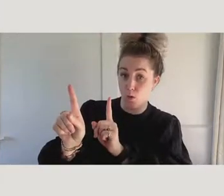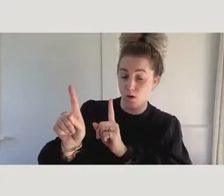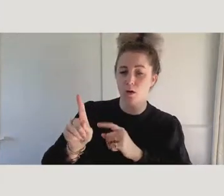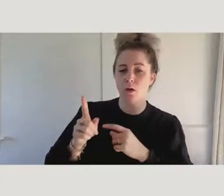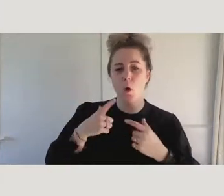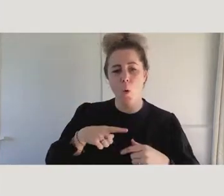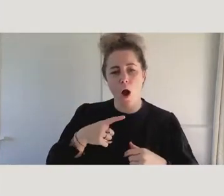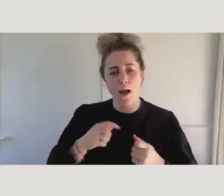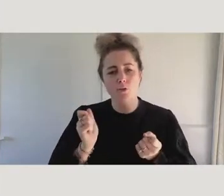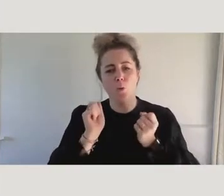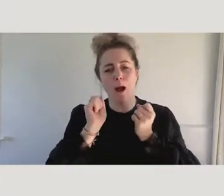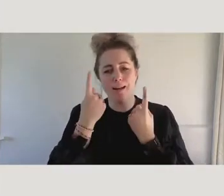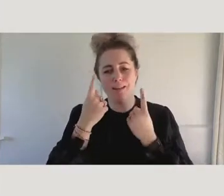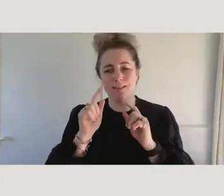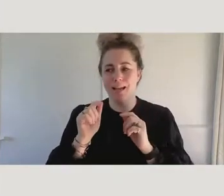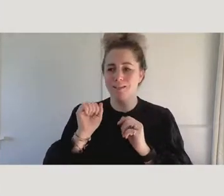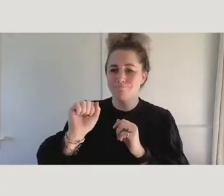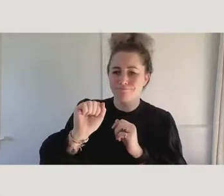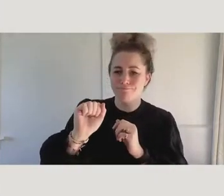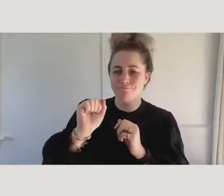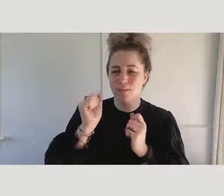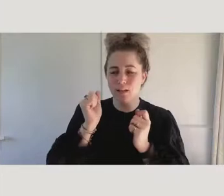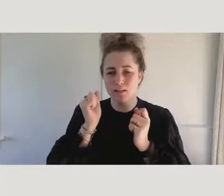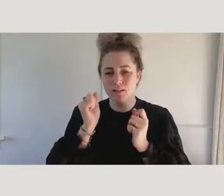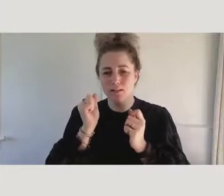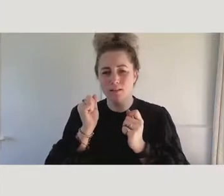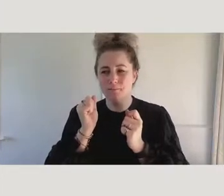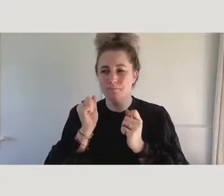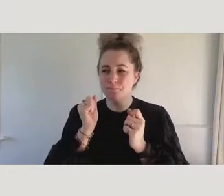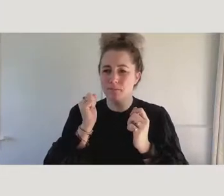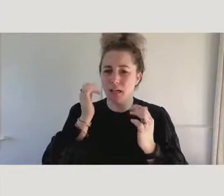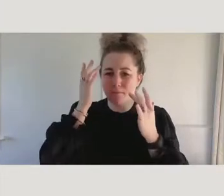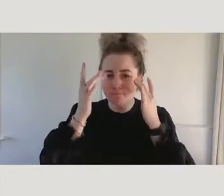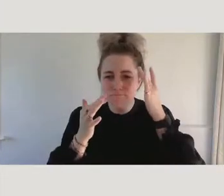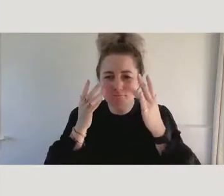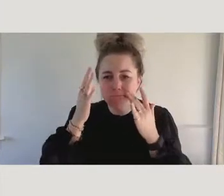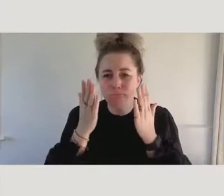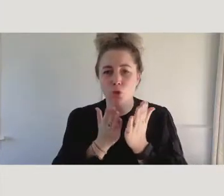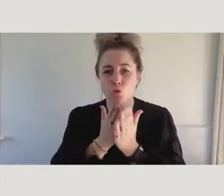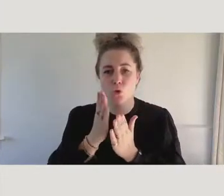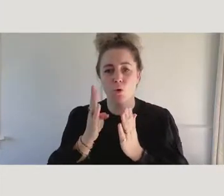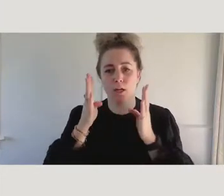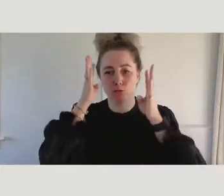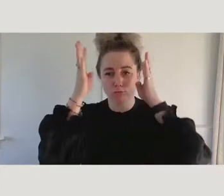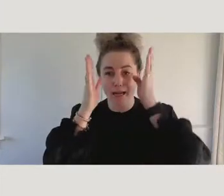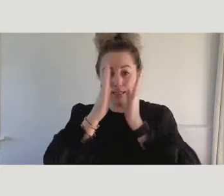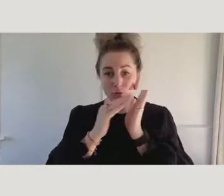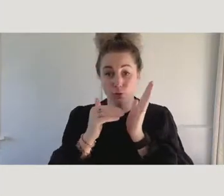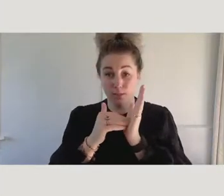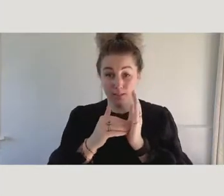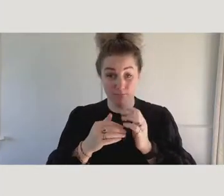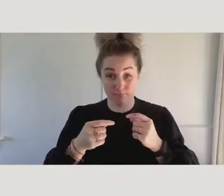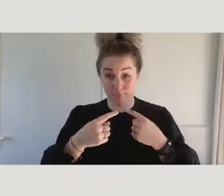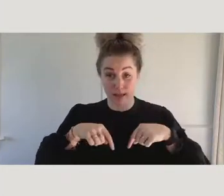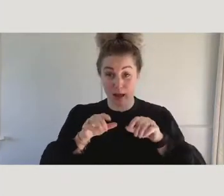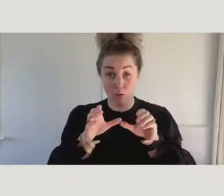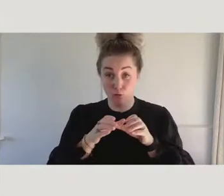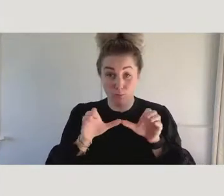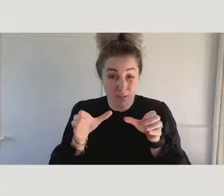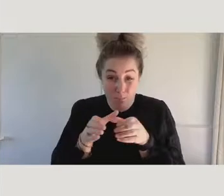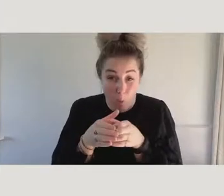if you like the cow Papa at creative New Zealand we were small we were